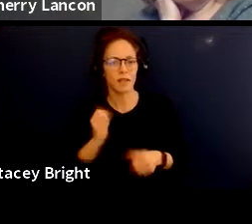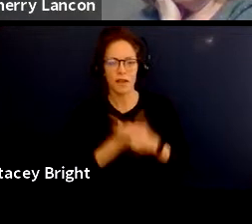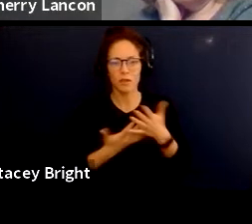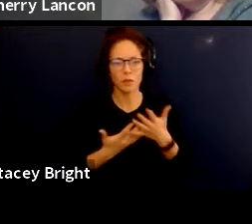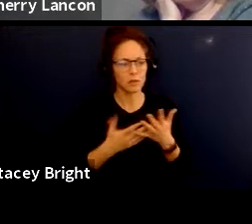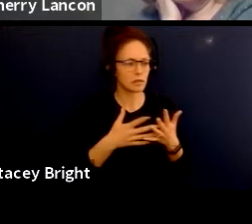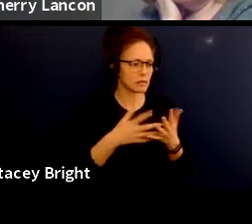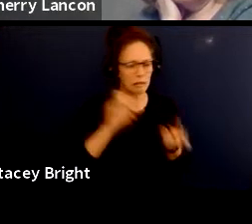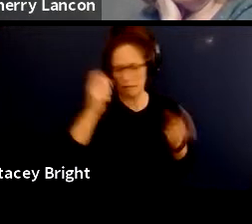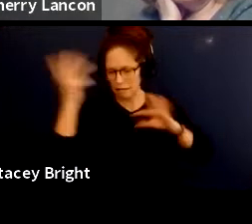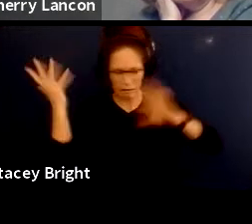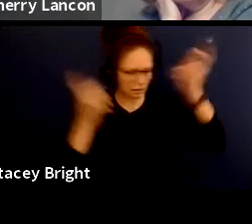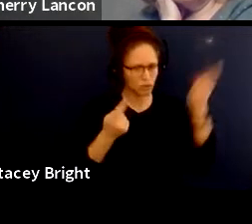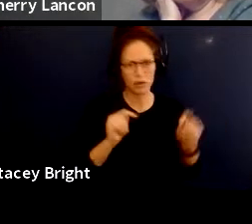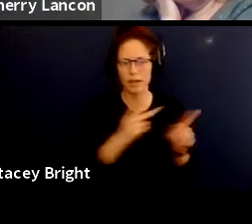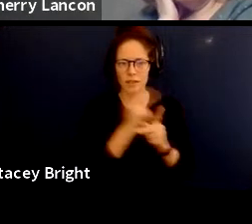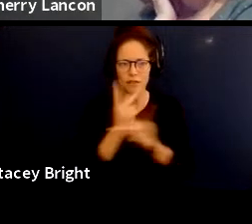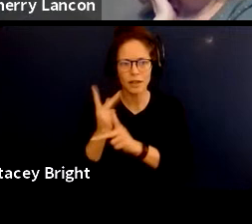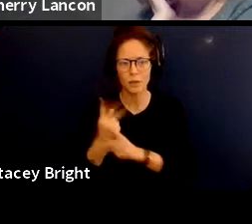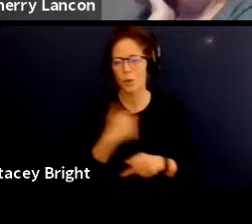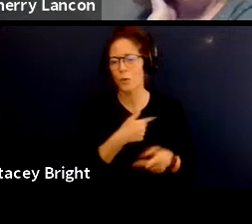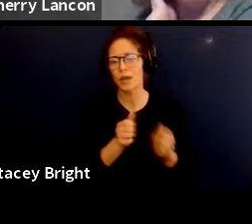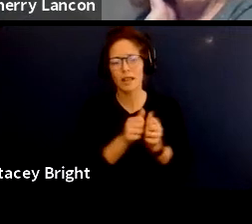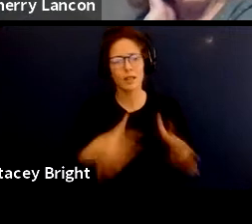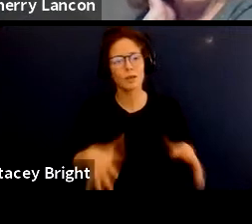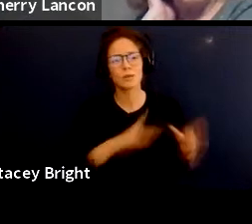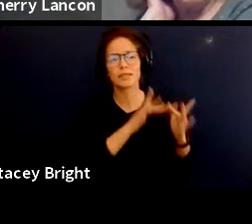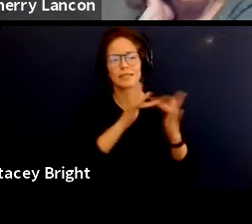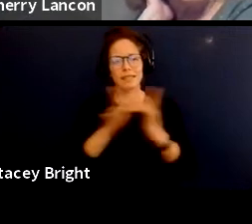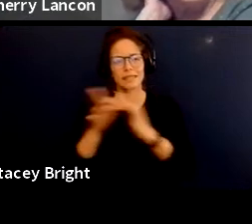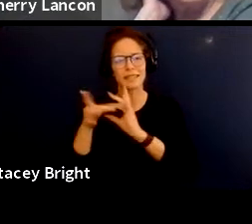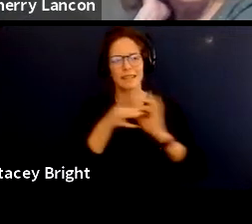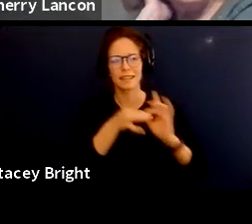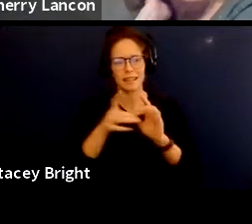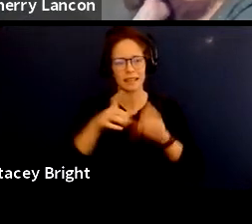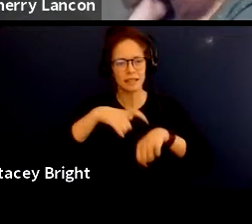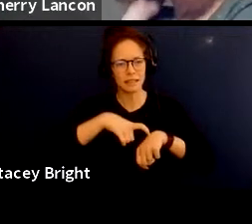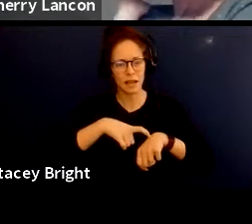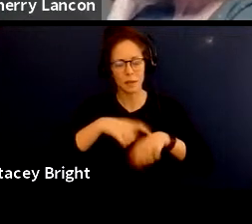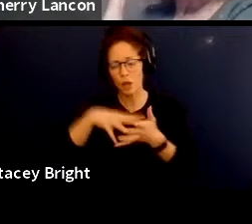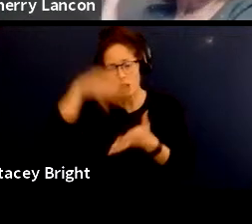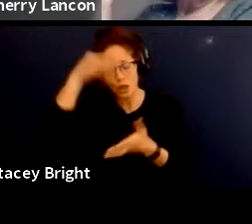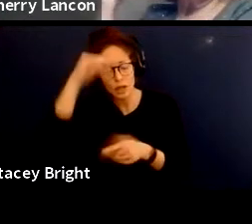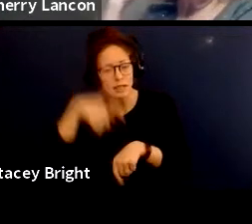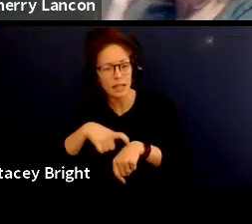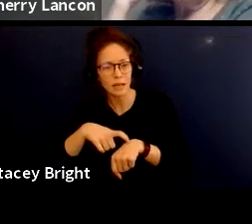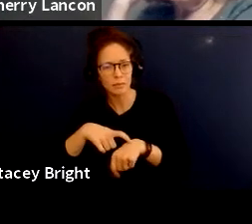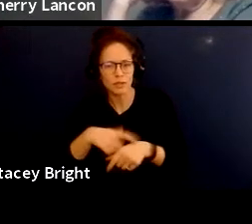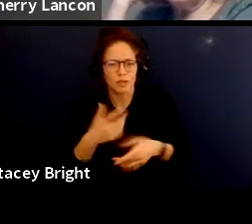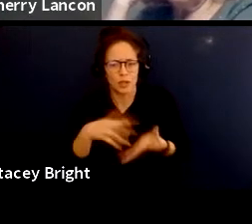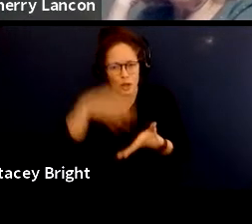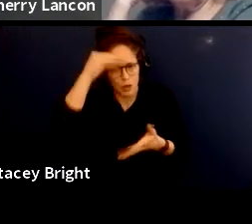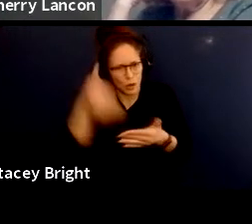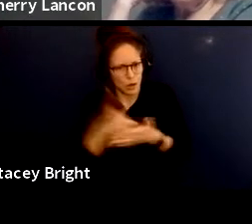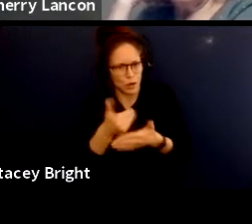vulnerable learners. We lose connecting time and learning time in order to learn these new routines